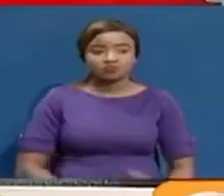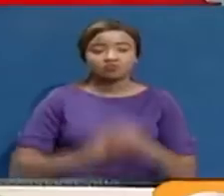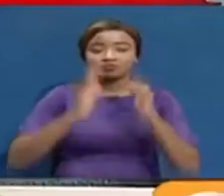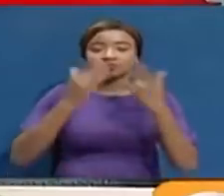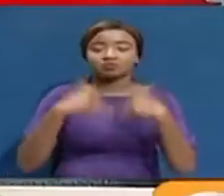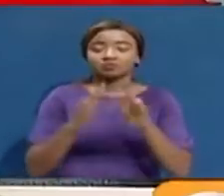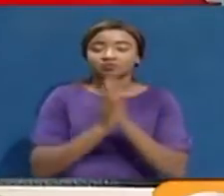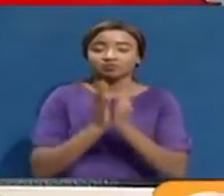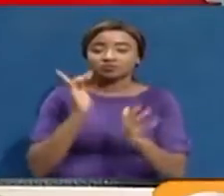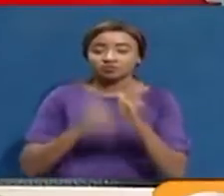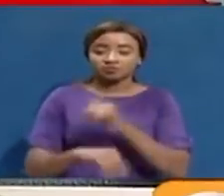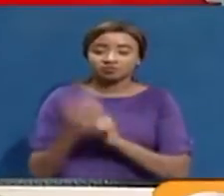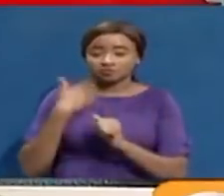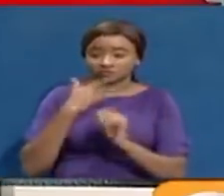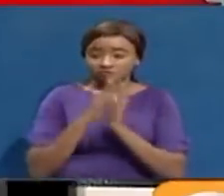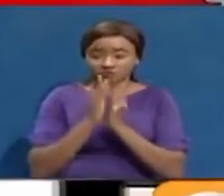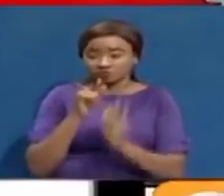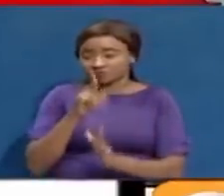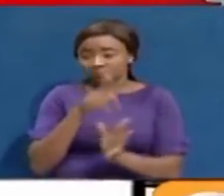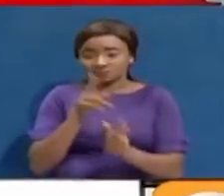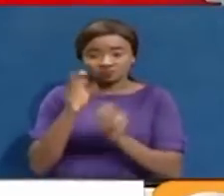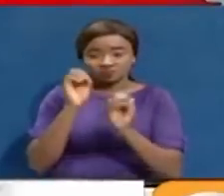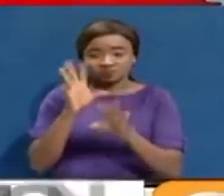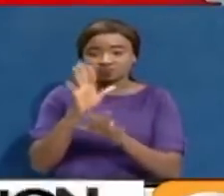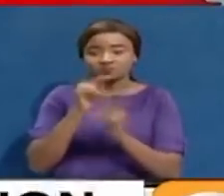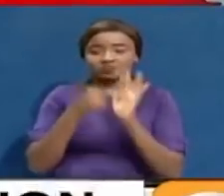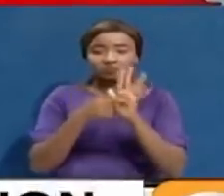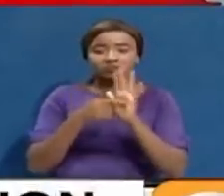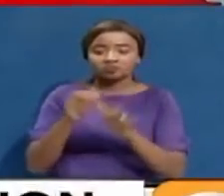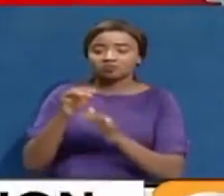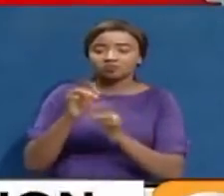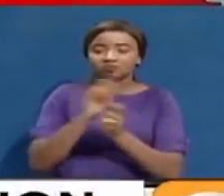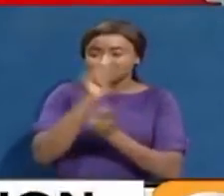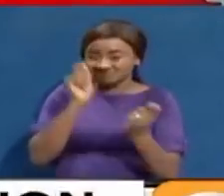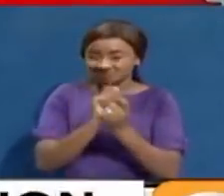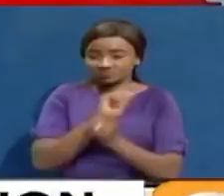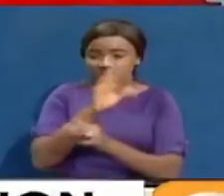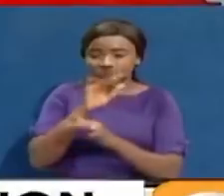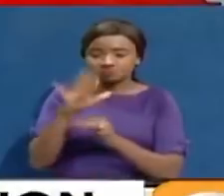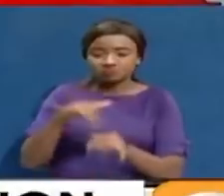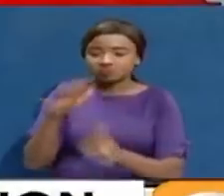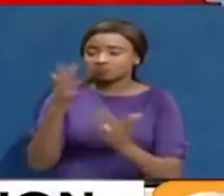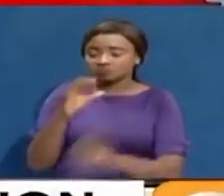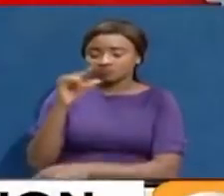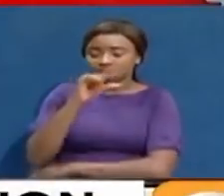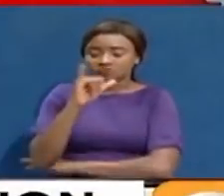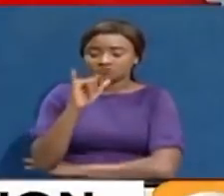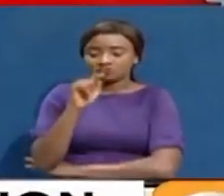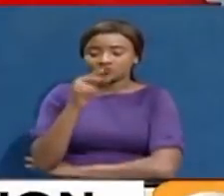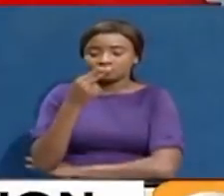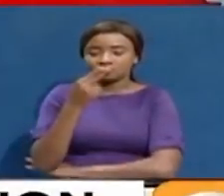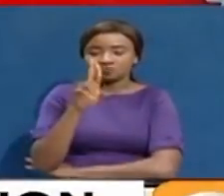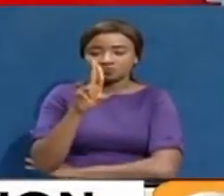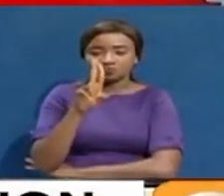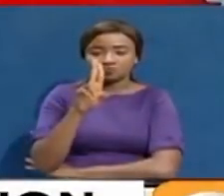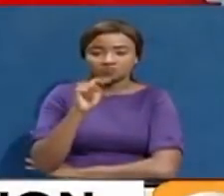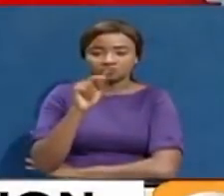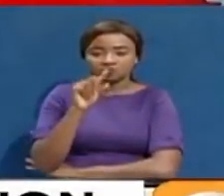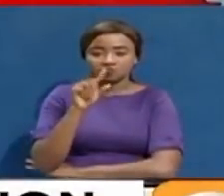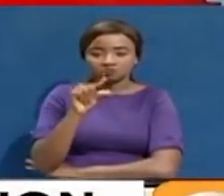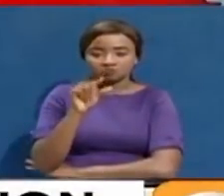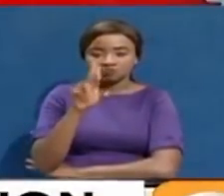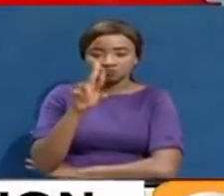Now to a bizarre story from Githunguri, Kiambu County, where a 22-year-old woman